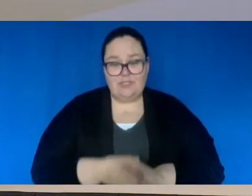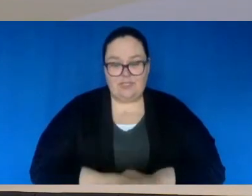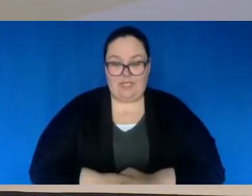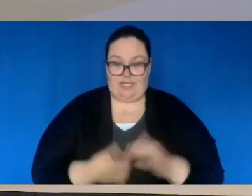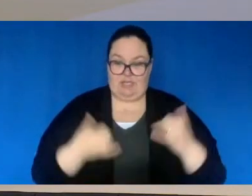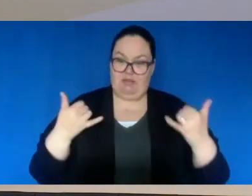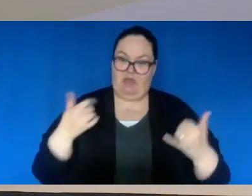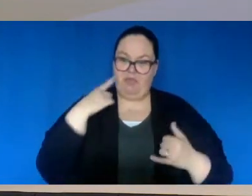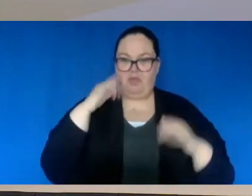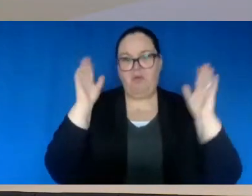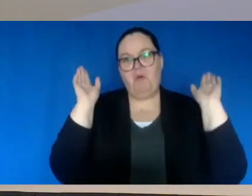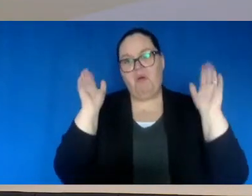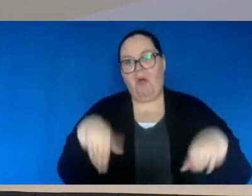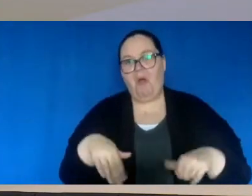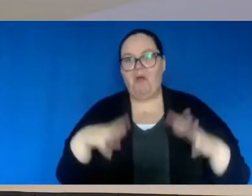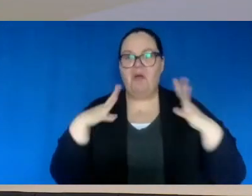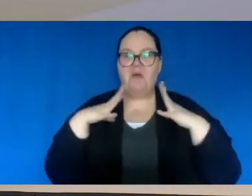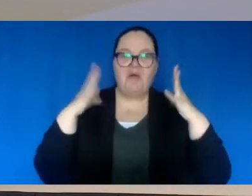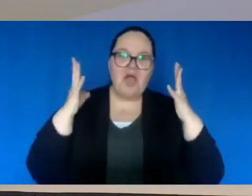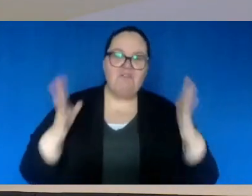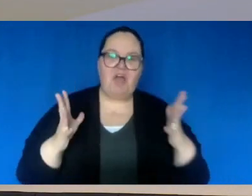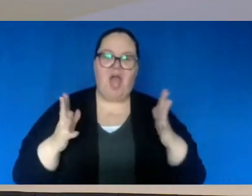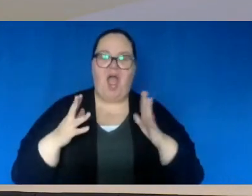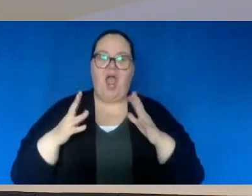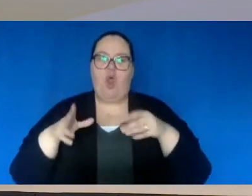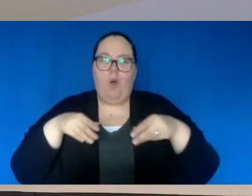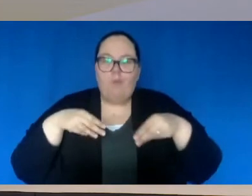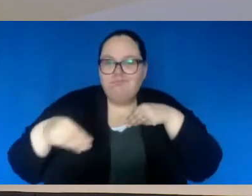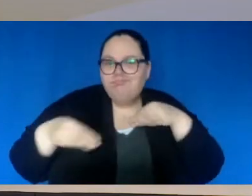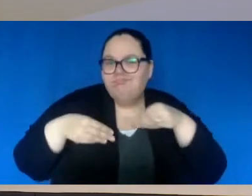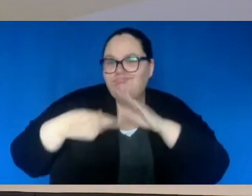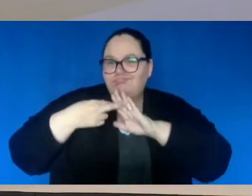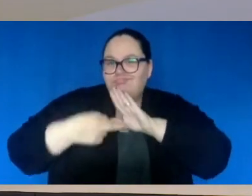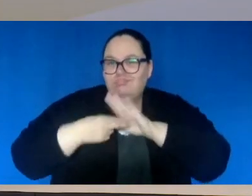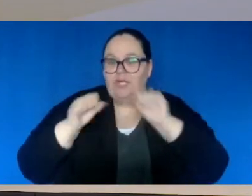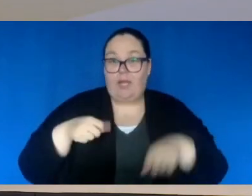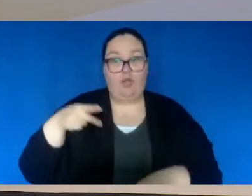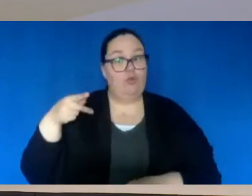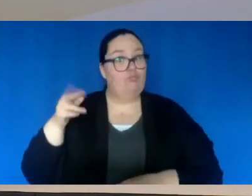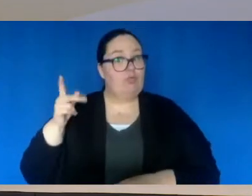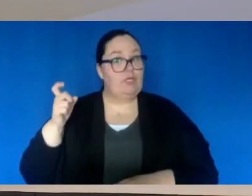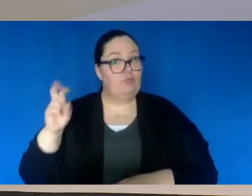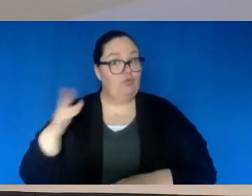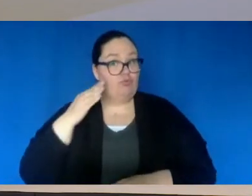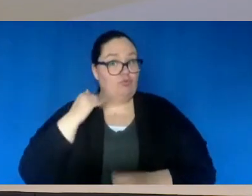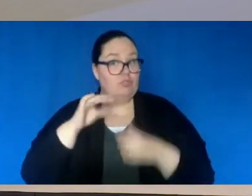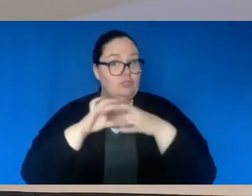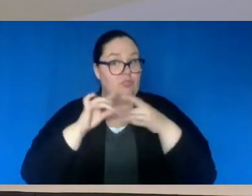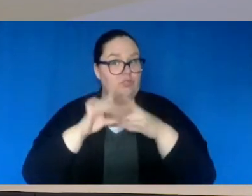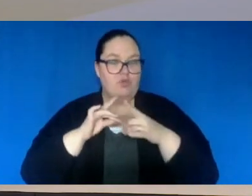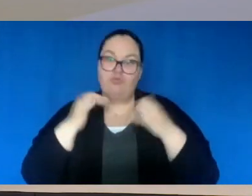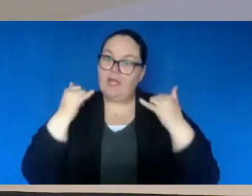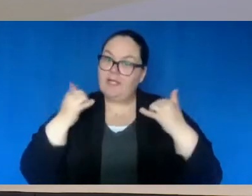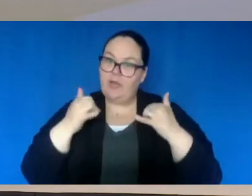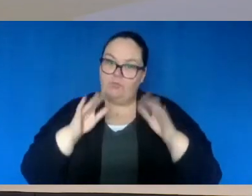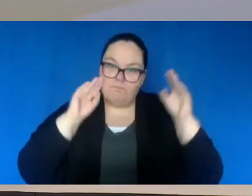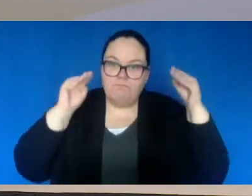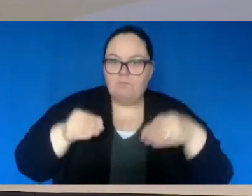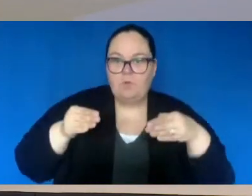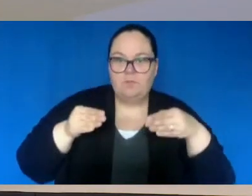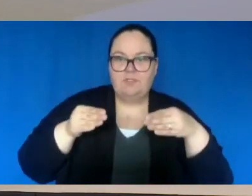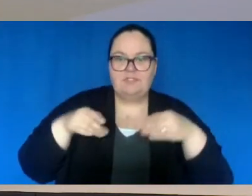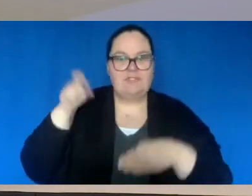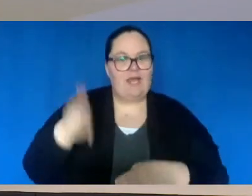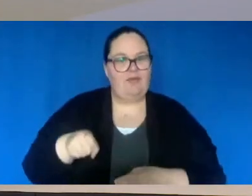time for us to let our guard down. I know I've heard the Premier say, this is the time to keep our stick on the ice. As